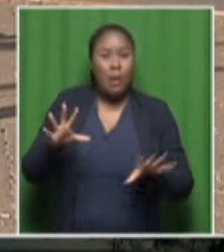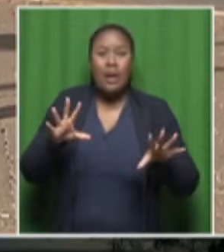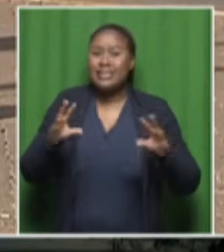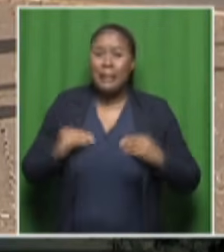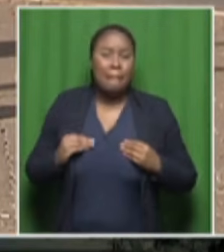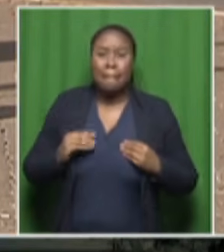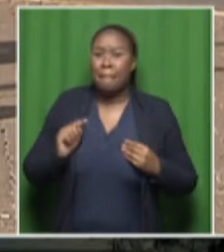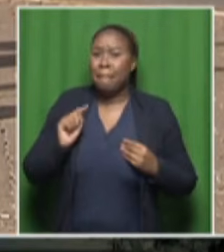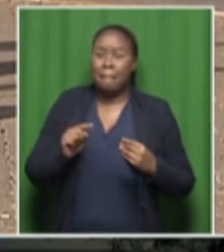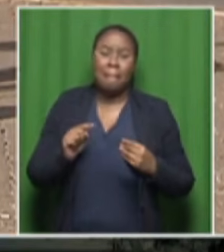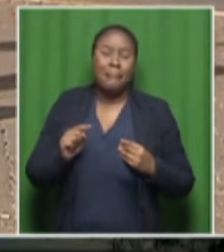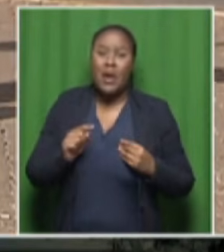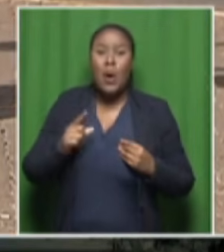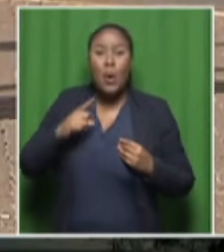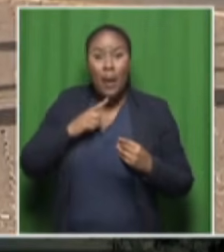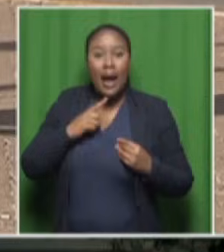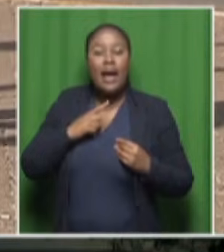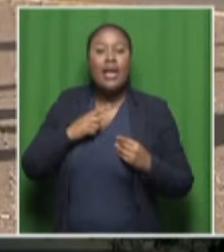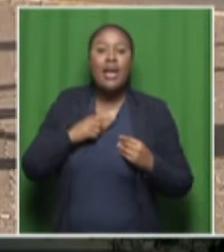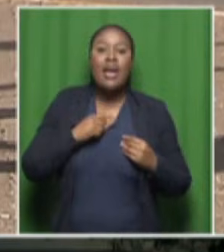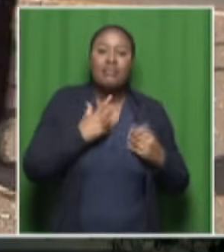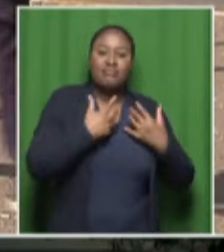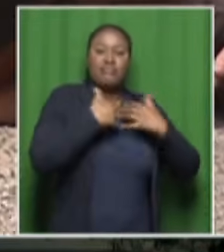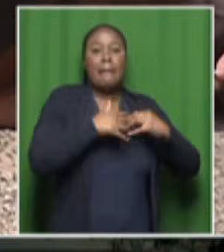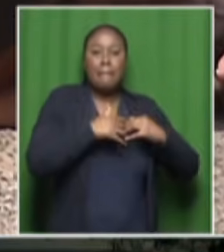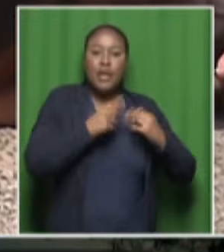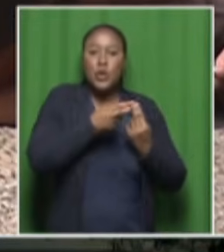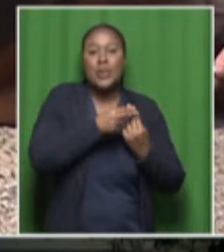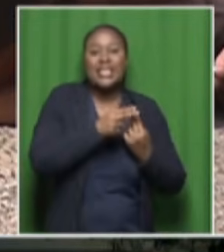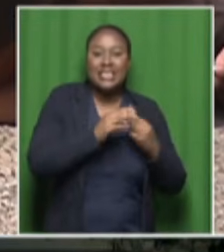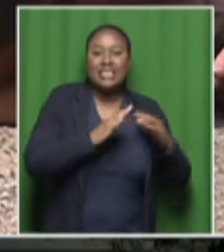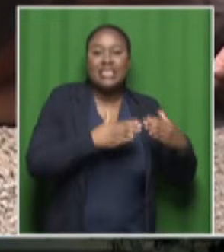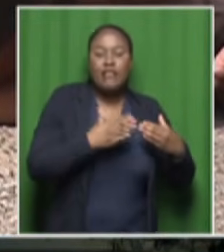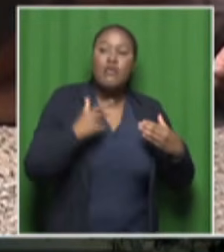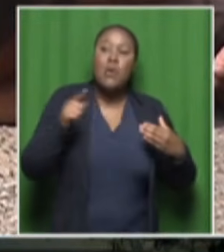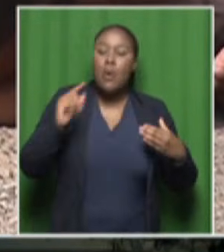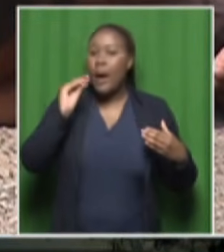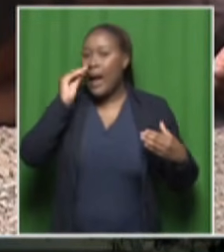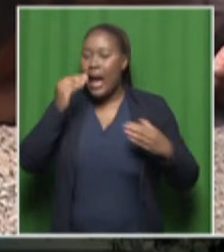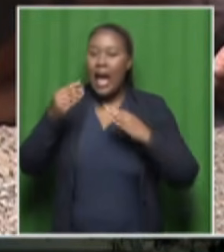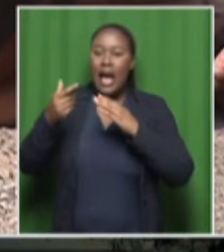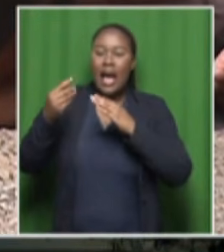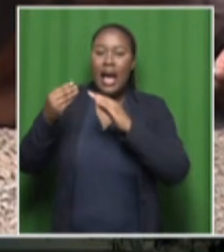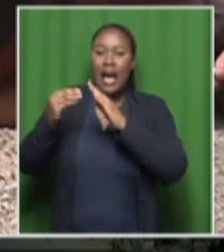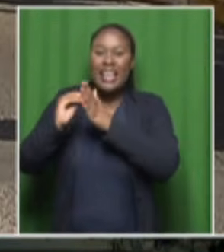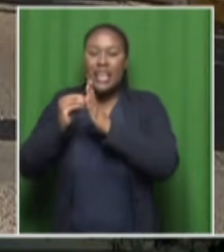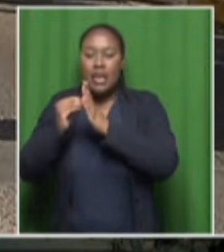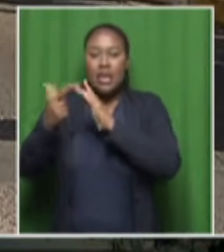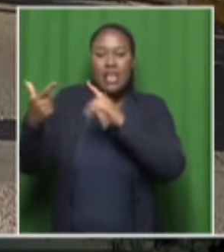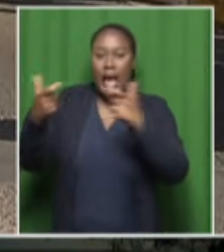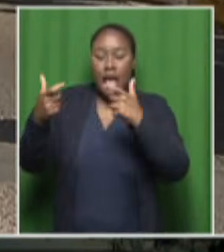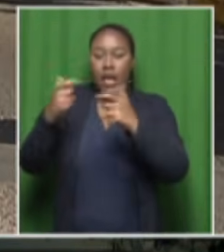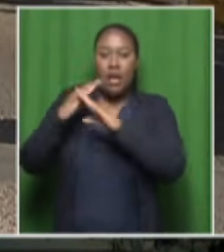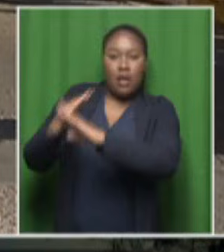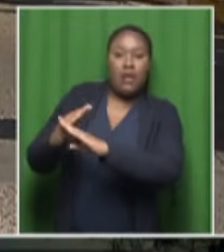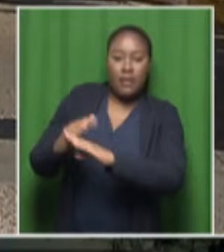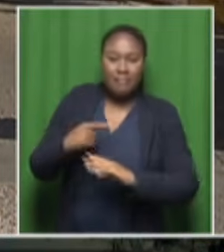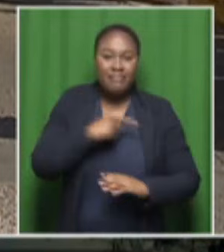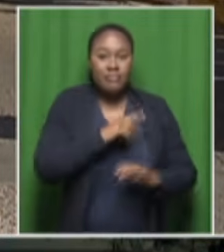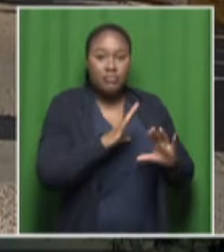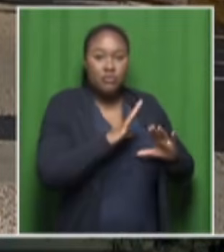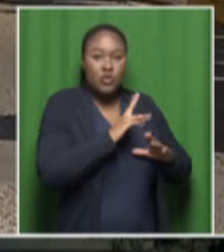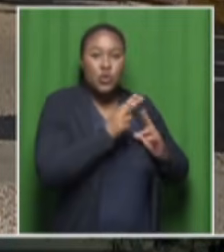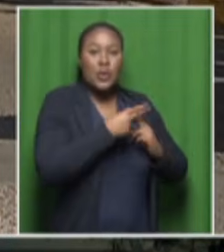considering that we have an anti-gang unit. We have already in December, again, directly with the National